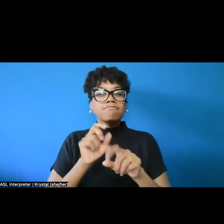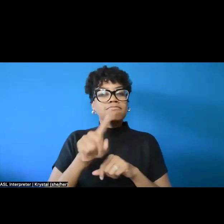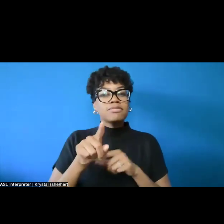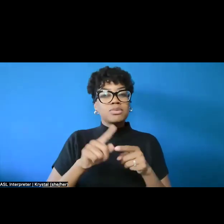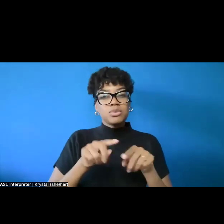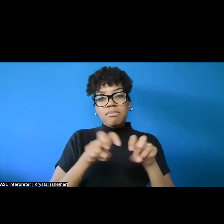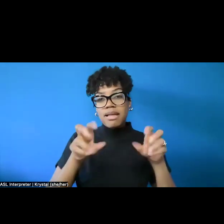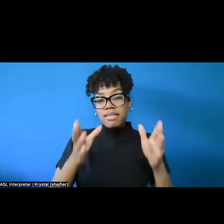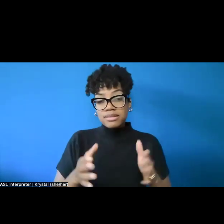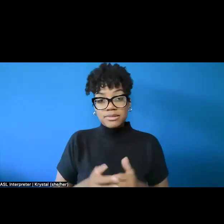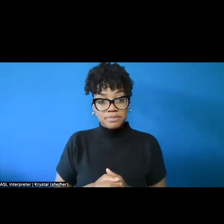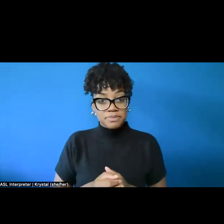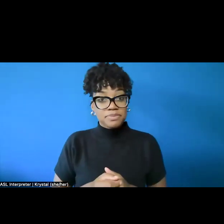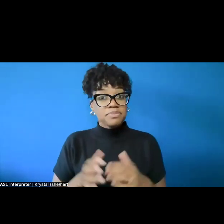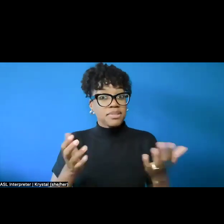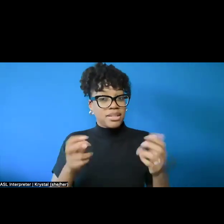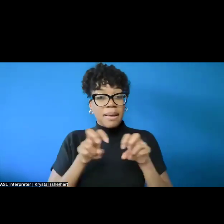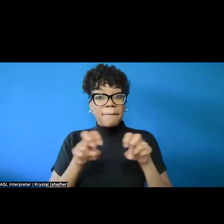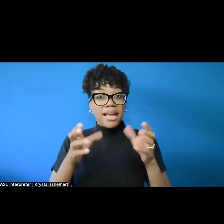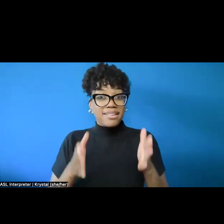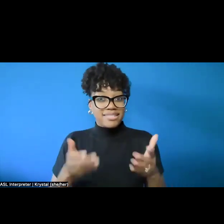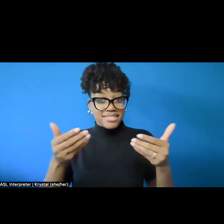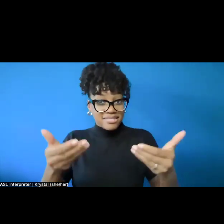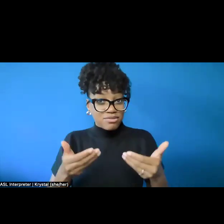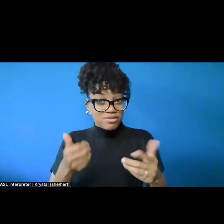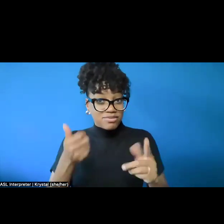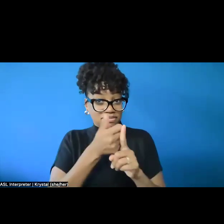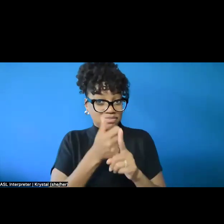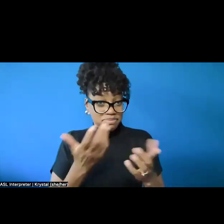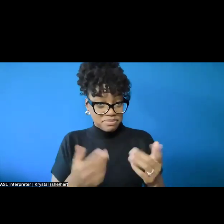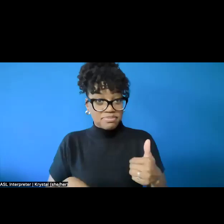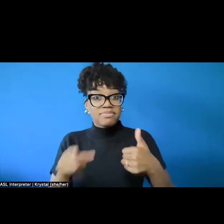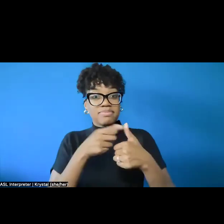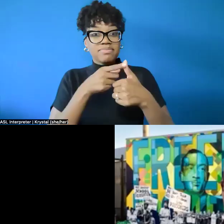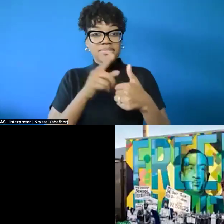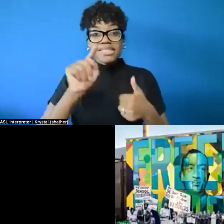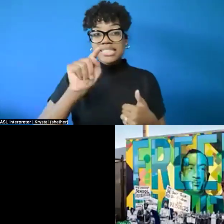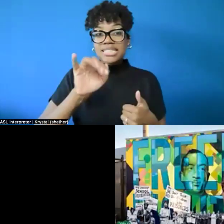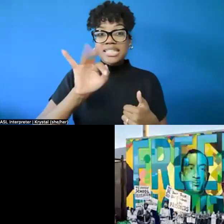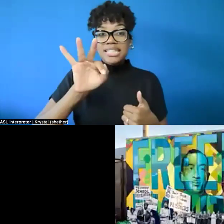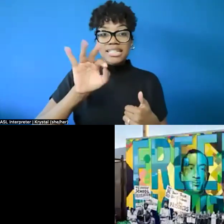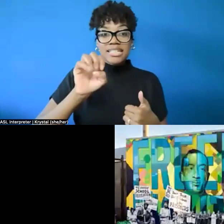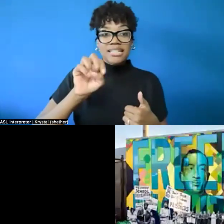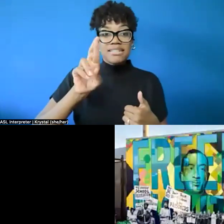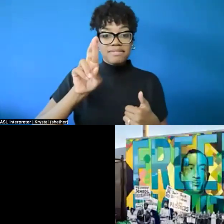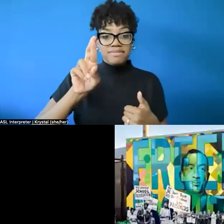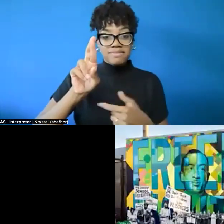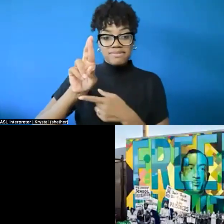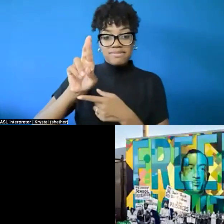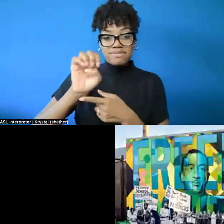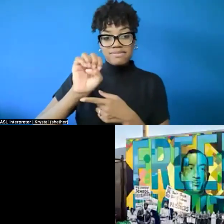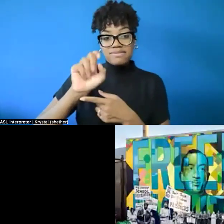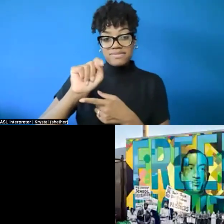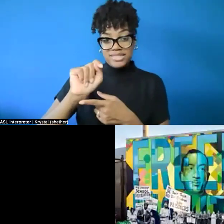Tiferet Ani, who is a Zinn Education Project Prentice Charney Fellow, a history teacher, a teacher educator,